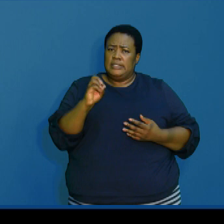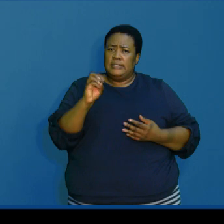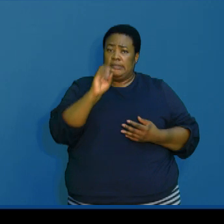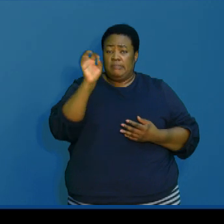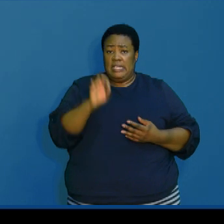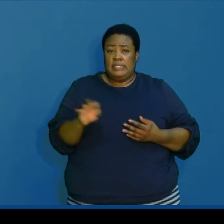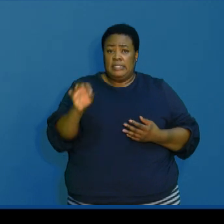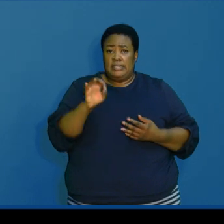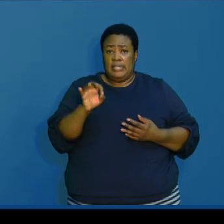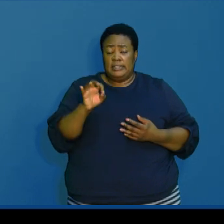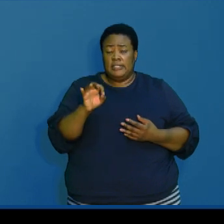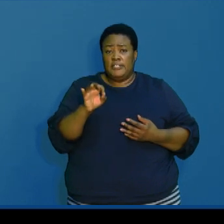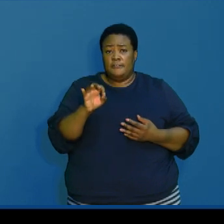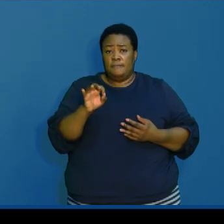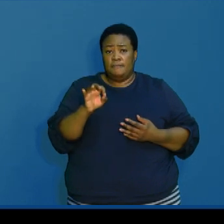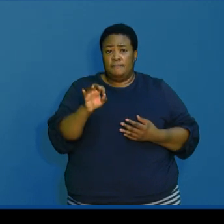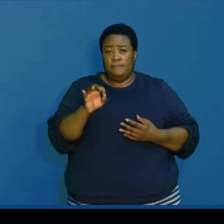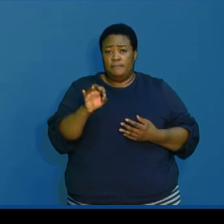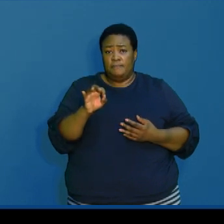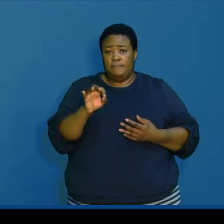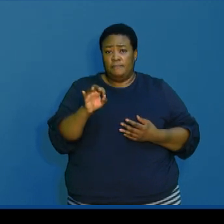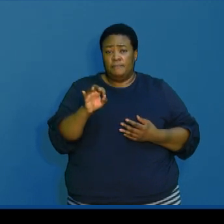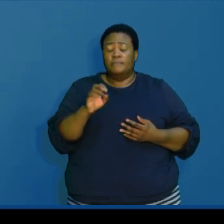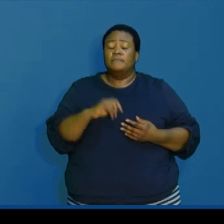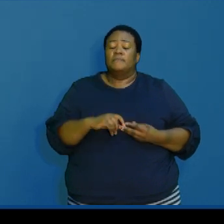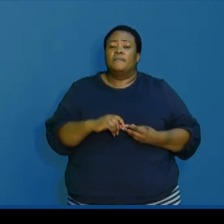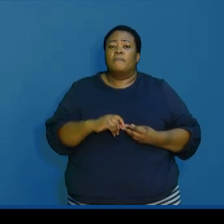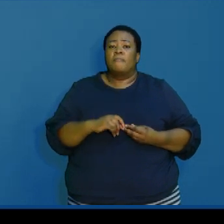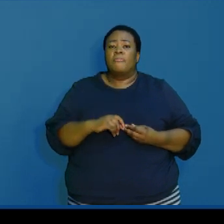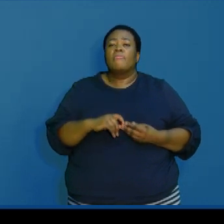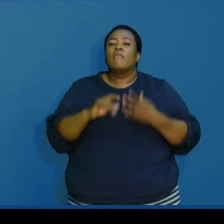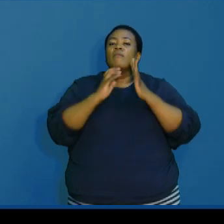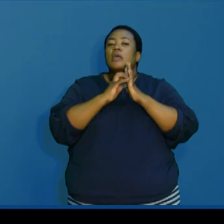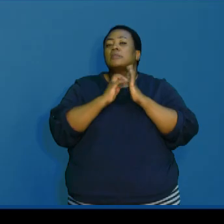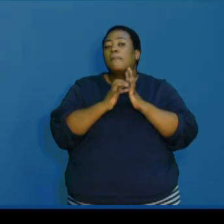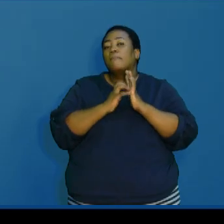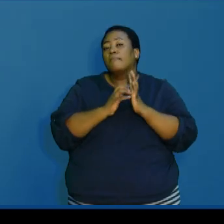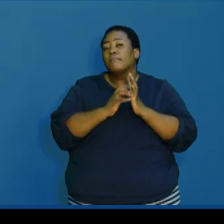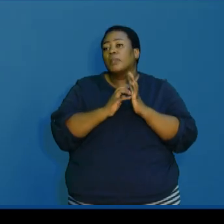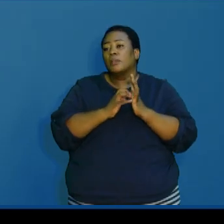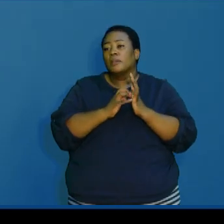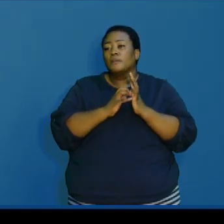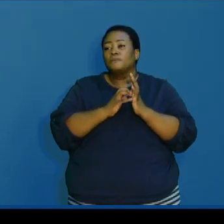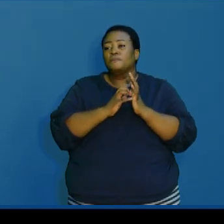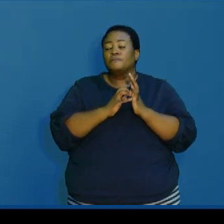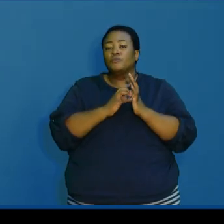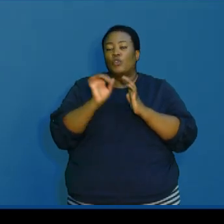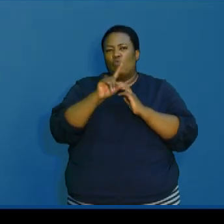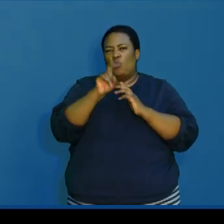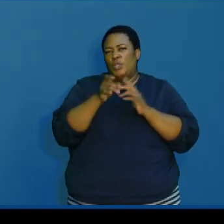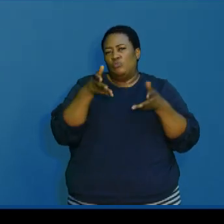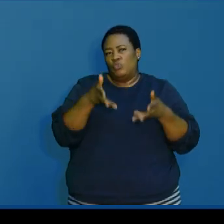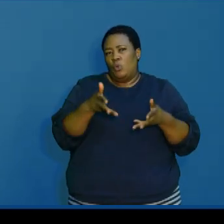in whatever it is you've been asked to write about. An example of inference questions